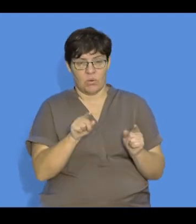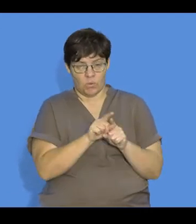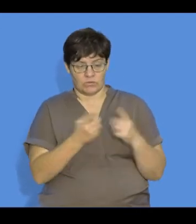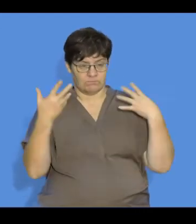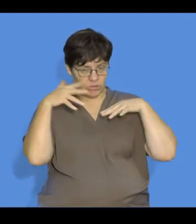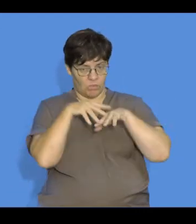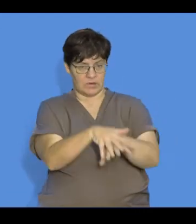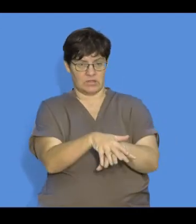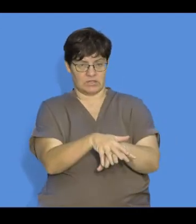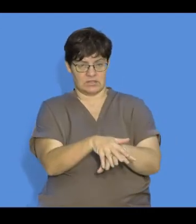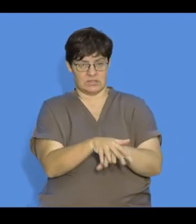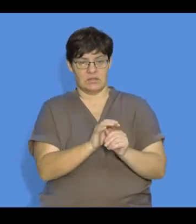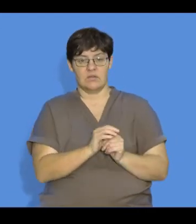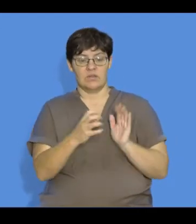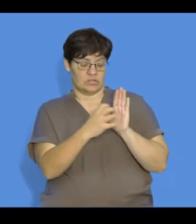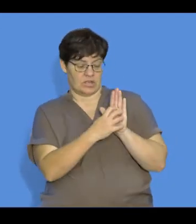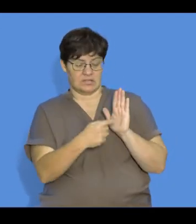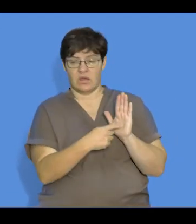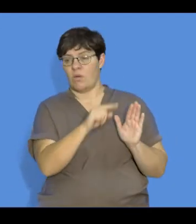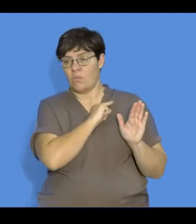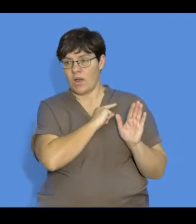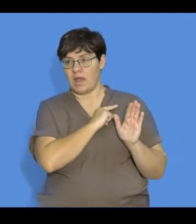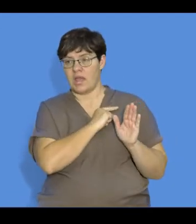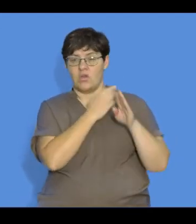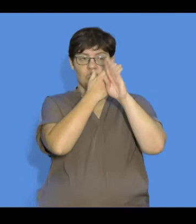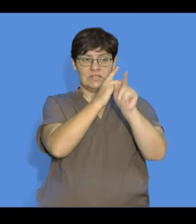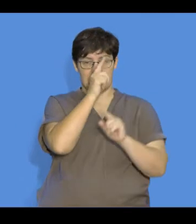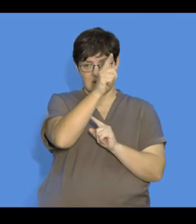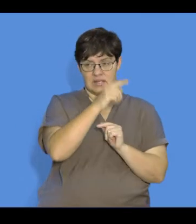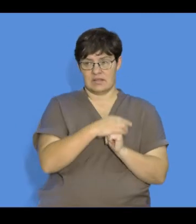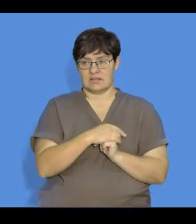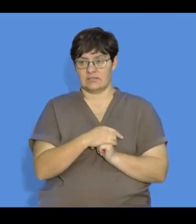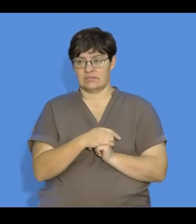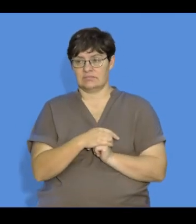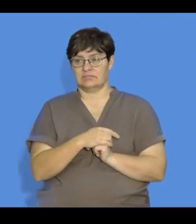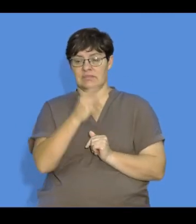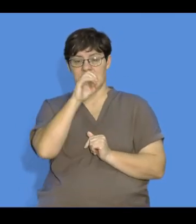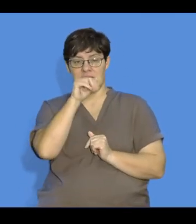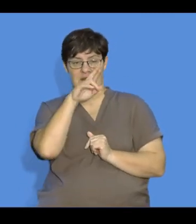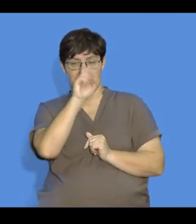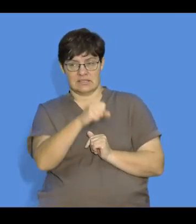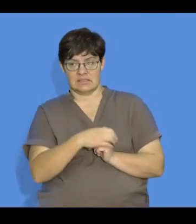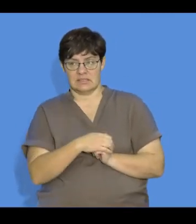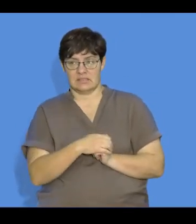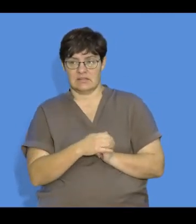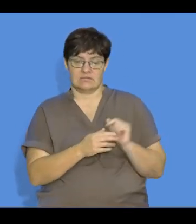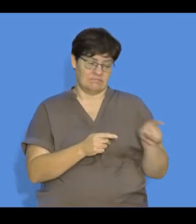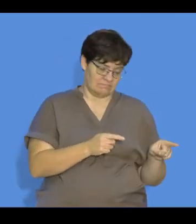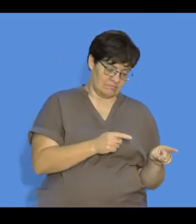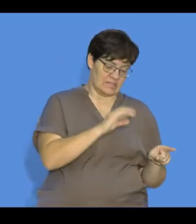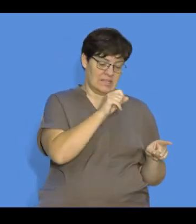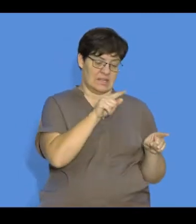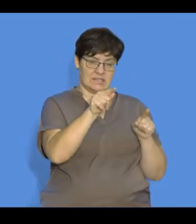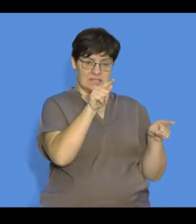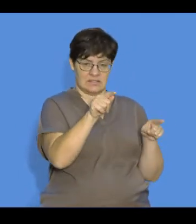combination circuit. Why? Because these two resistors, this one is in series with that one,